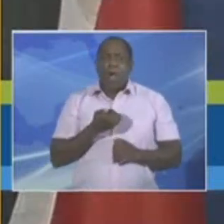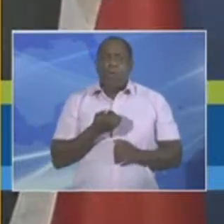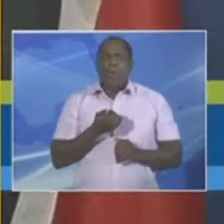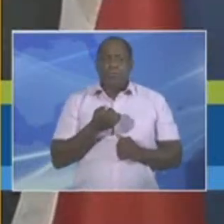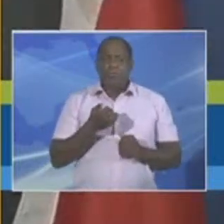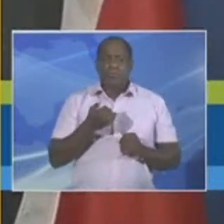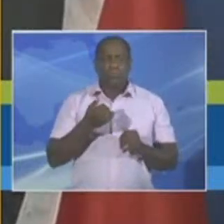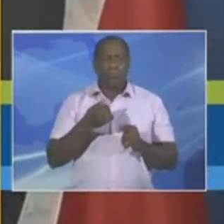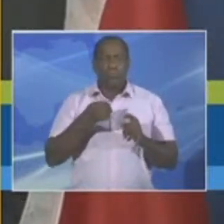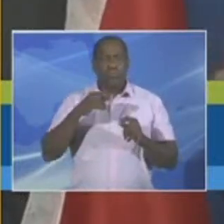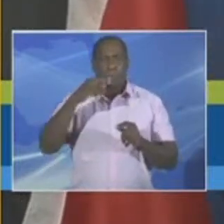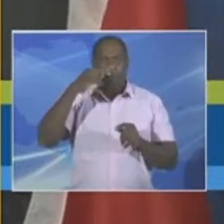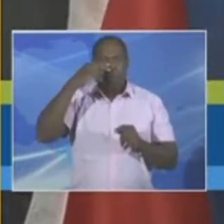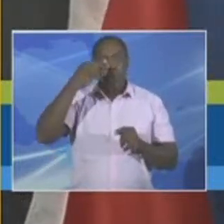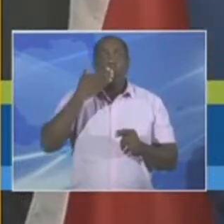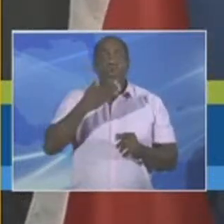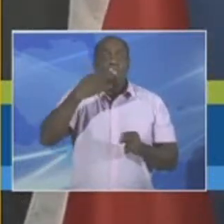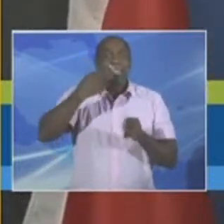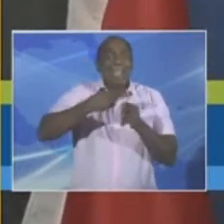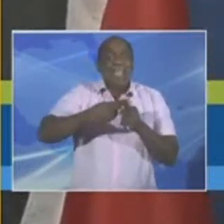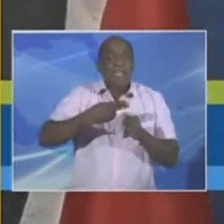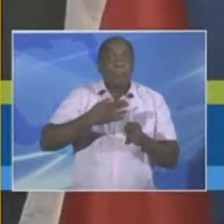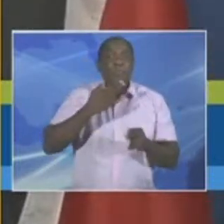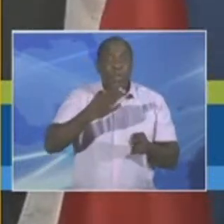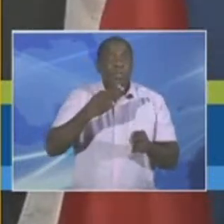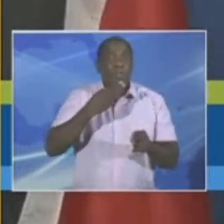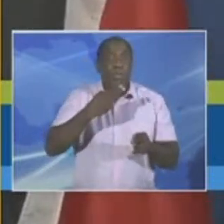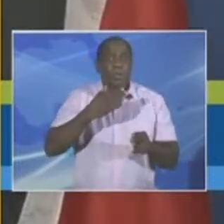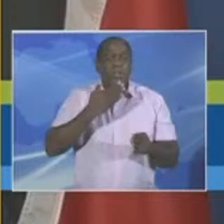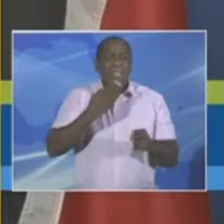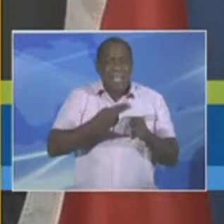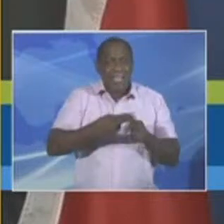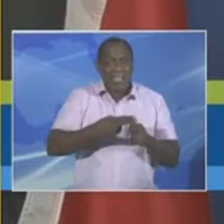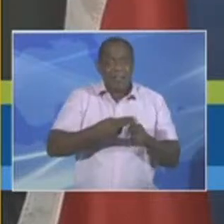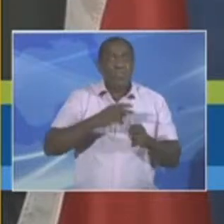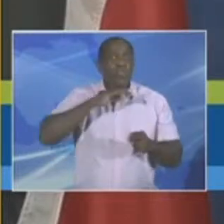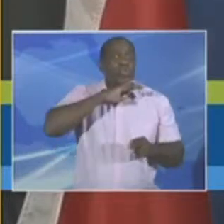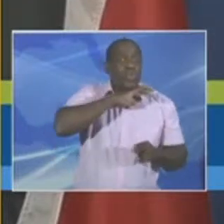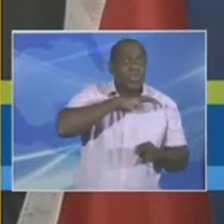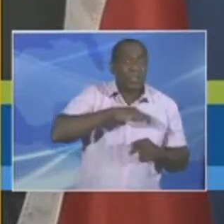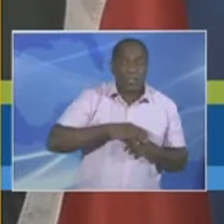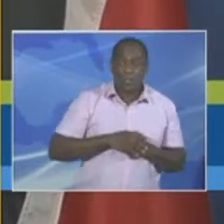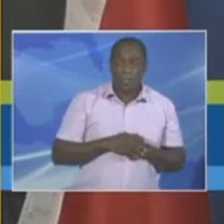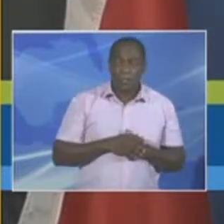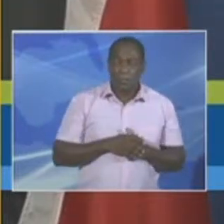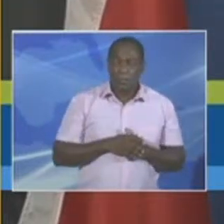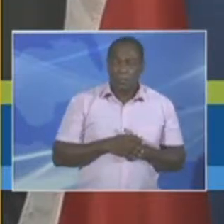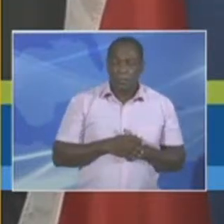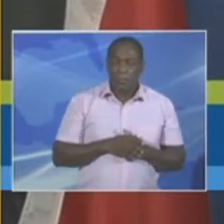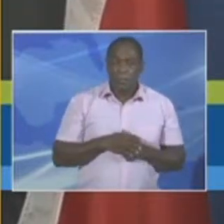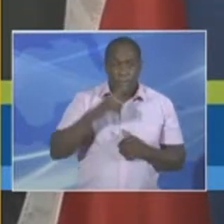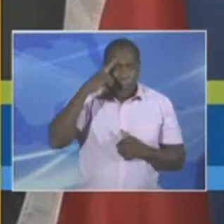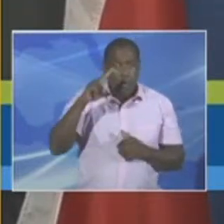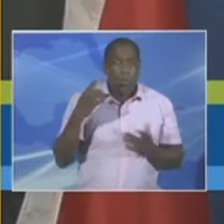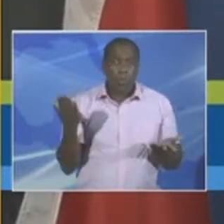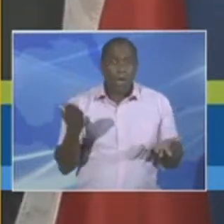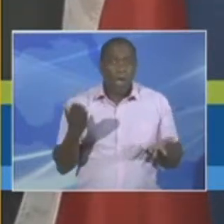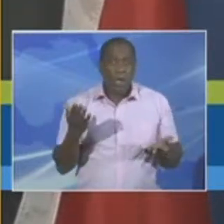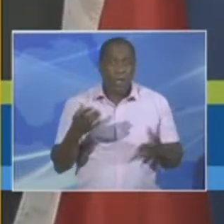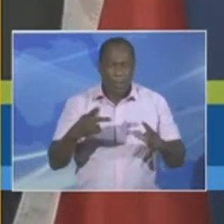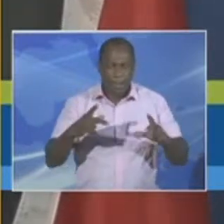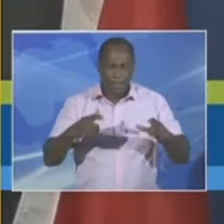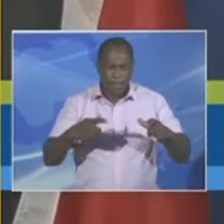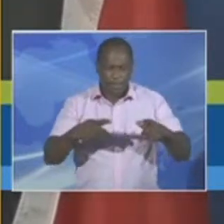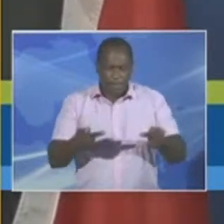come now in the parliament, behaving the way he is behaving, and seeking to